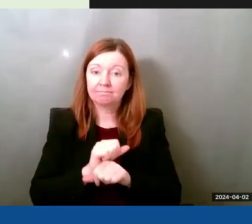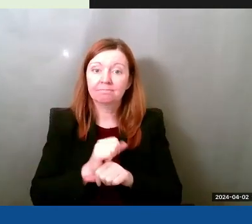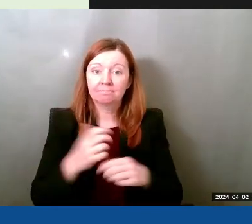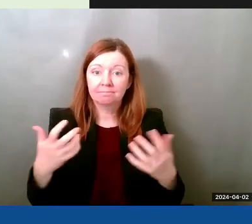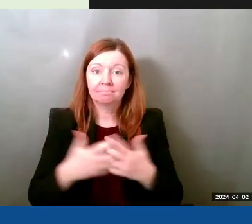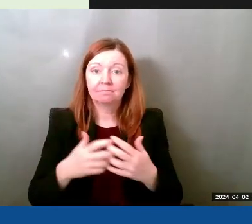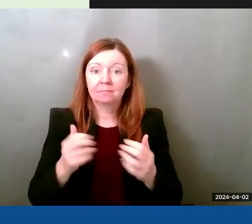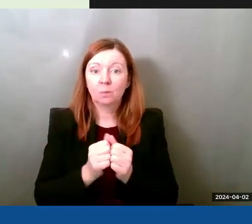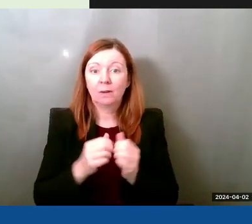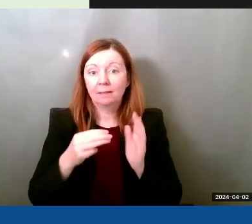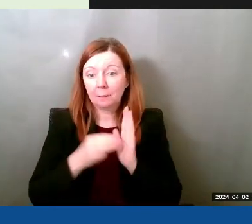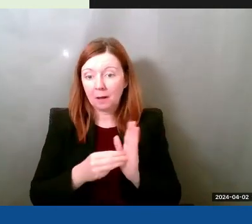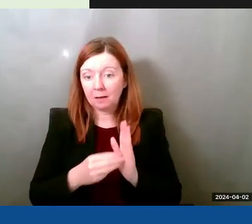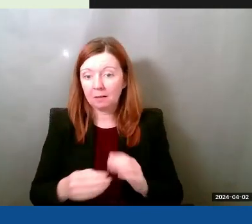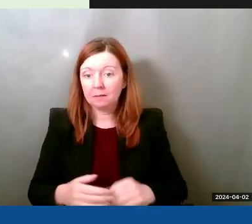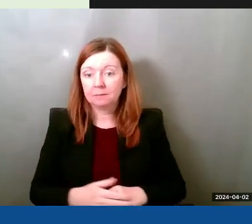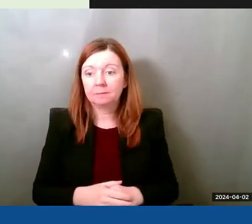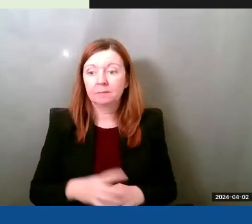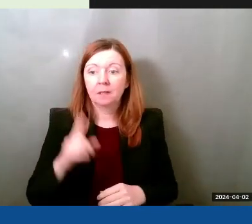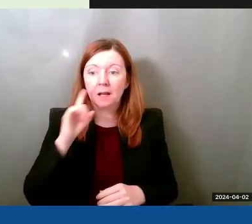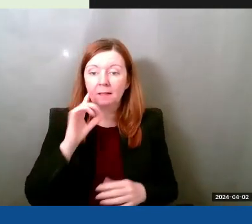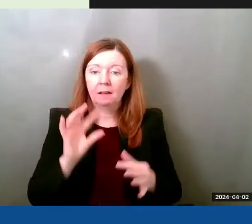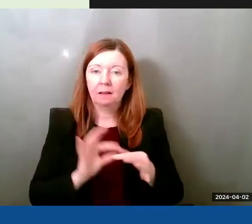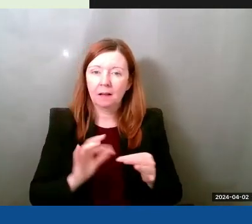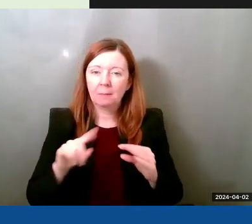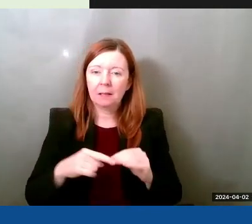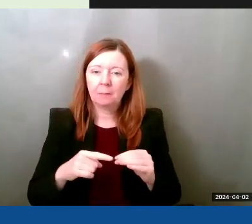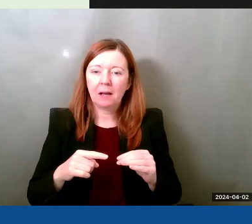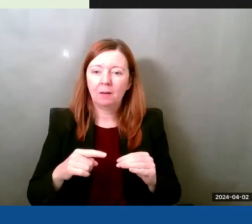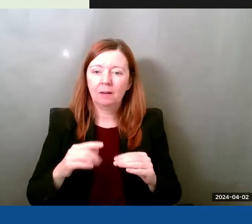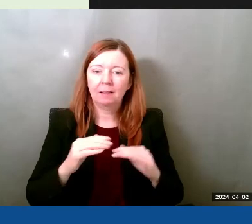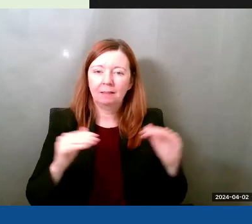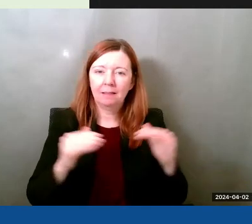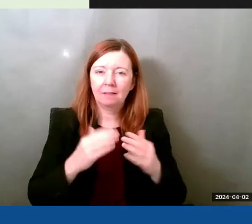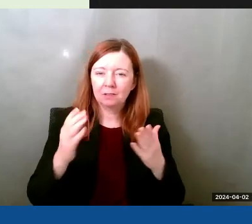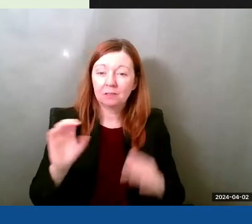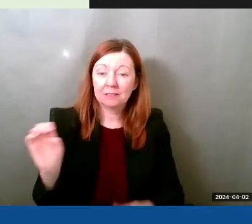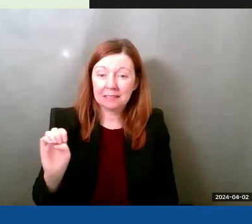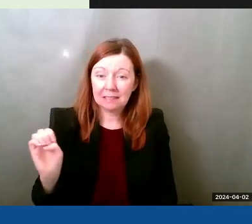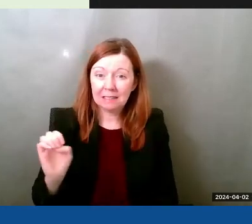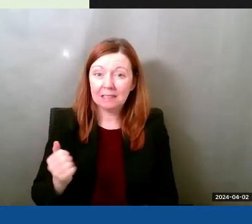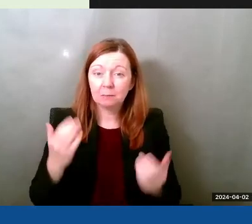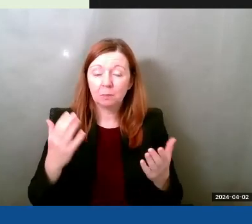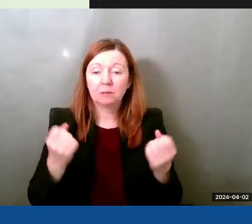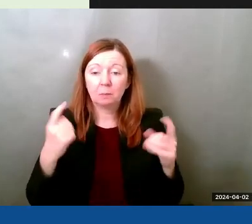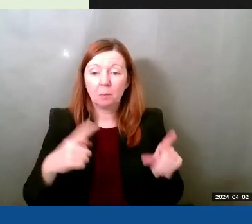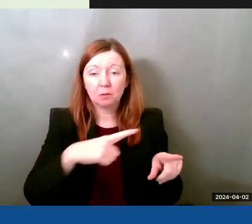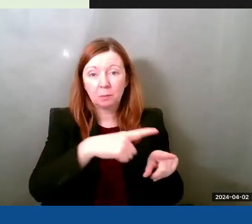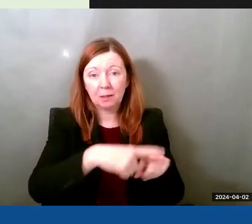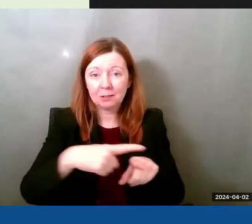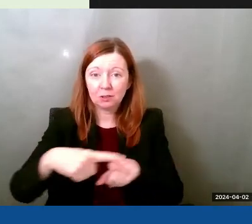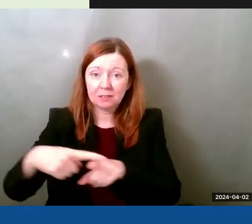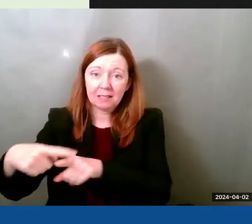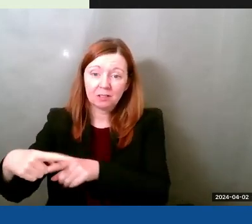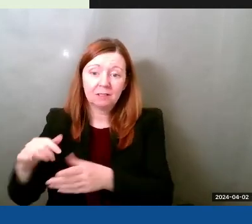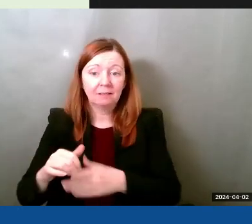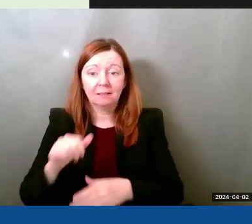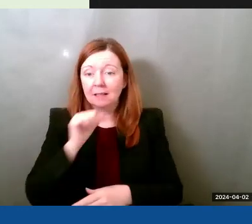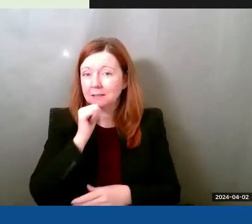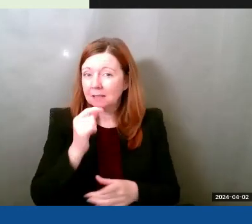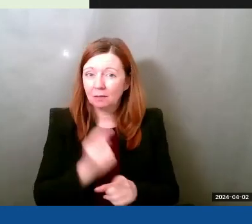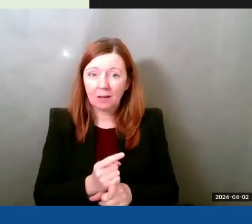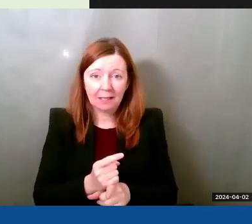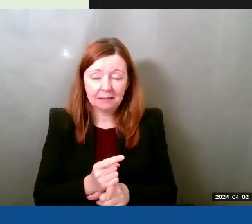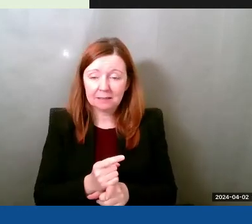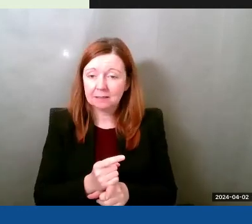with our modeling. I think there was a comment about level of service E is proposed at multiple intersections. That is not